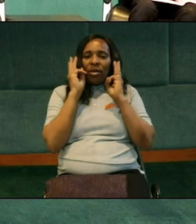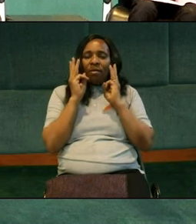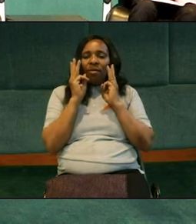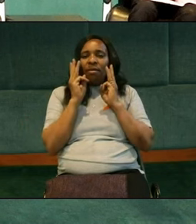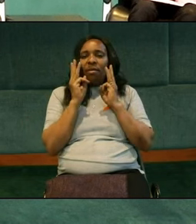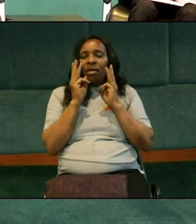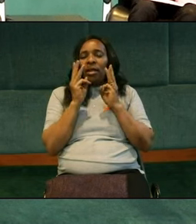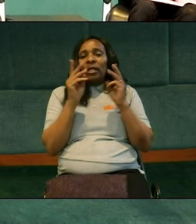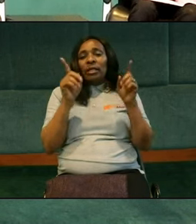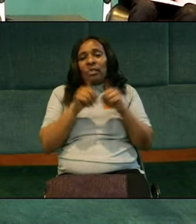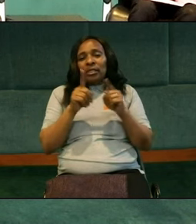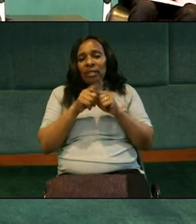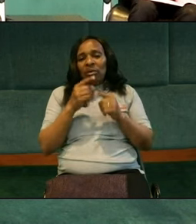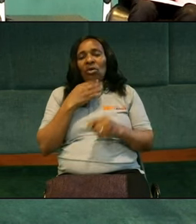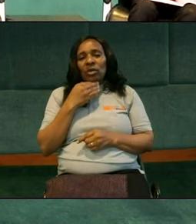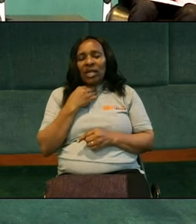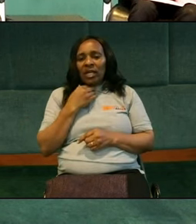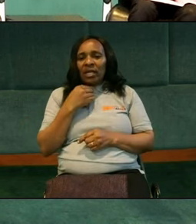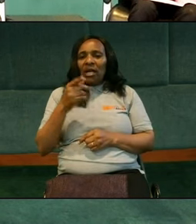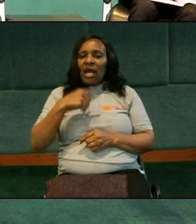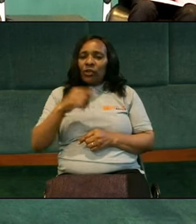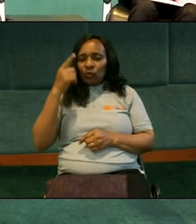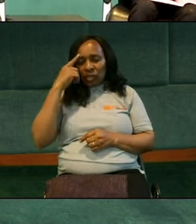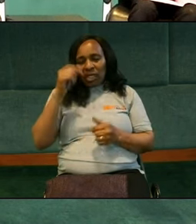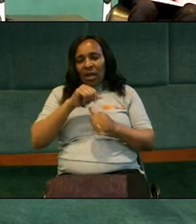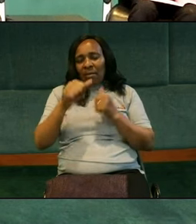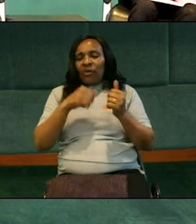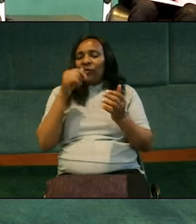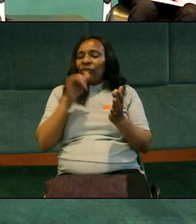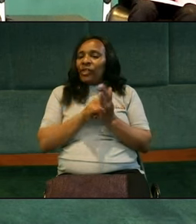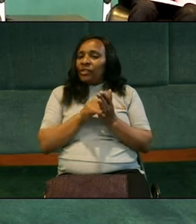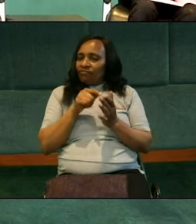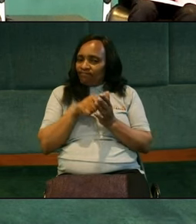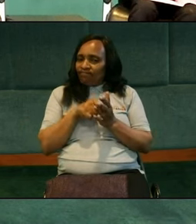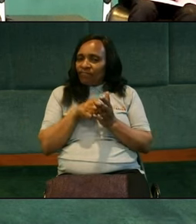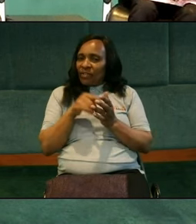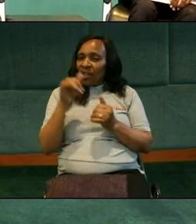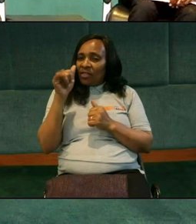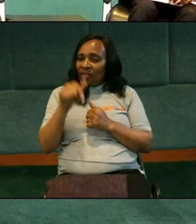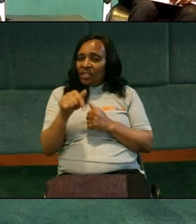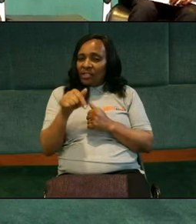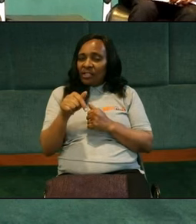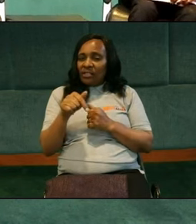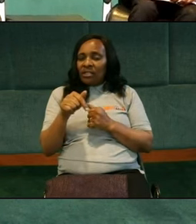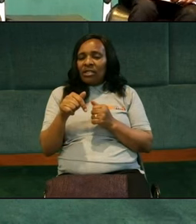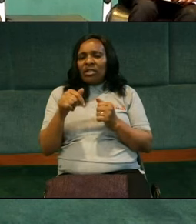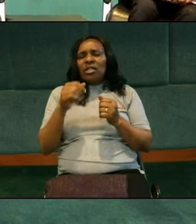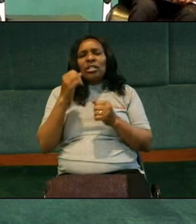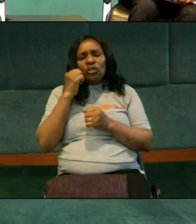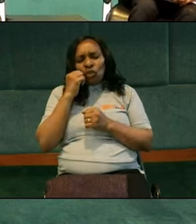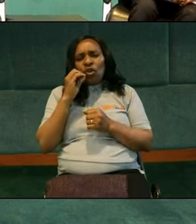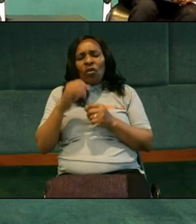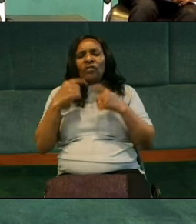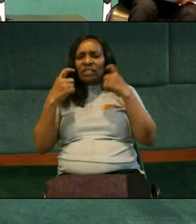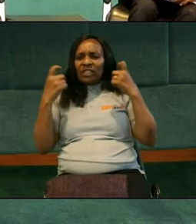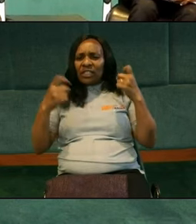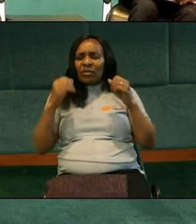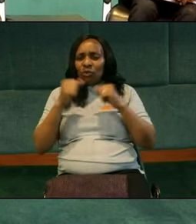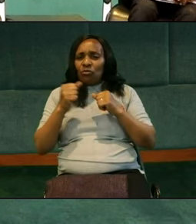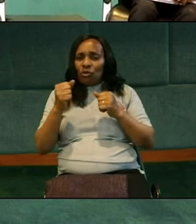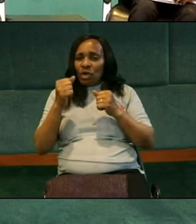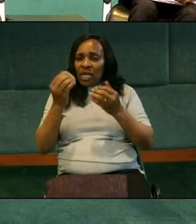like us to think about this. Does the sorrow of sin catch your attention,